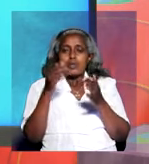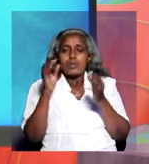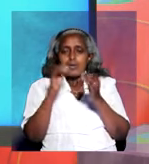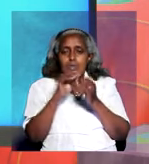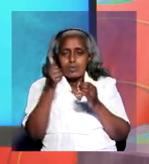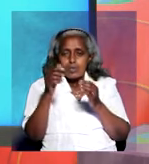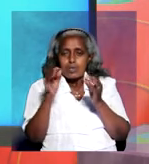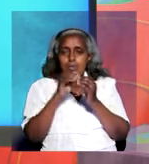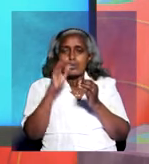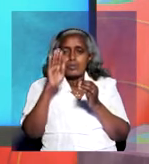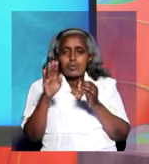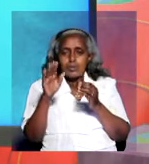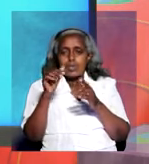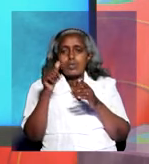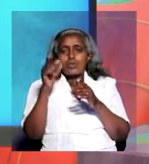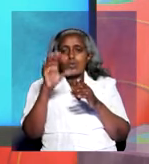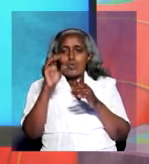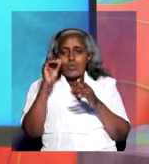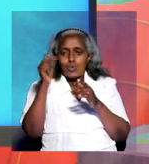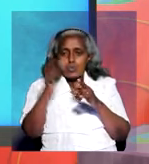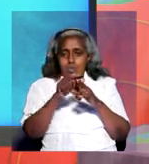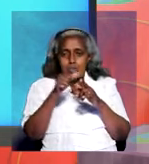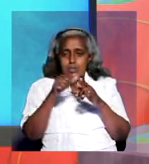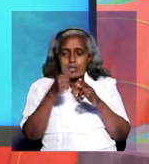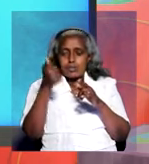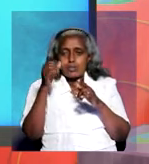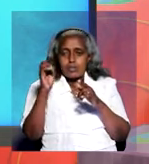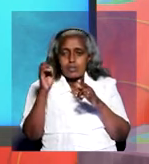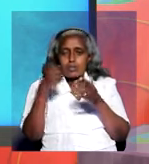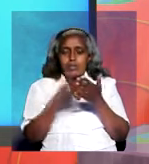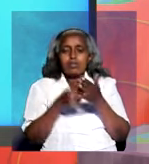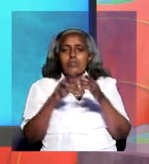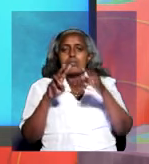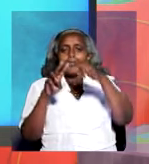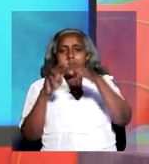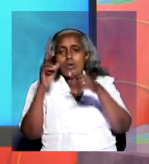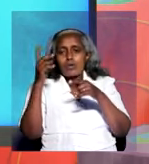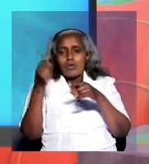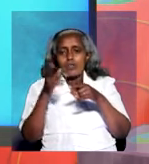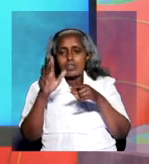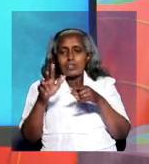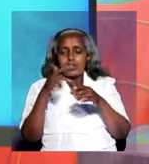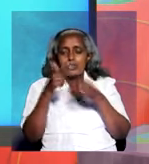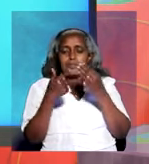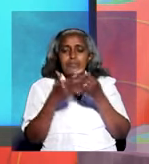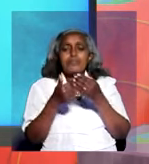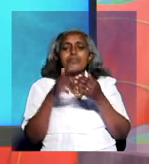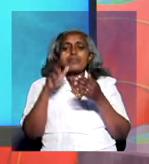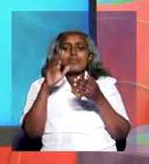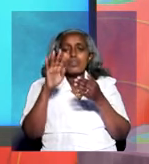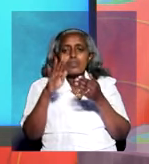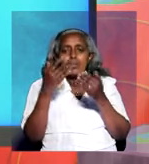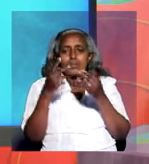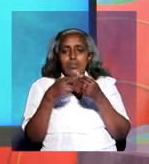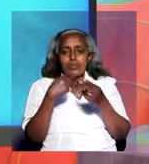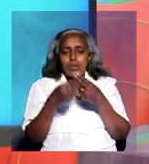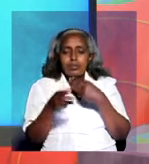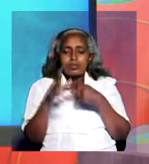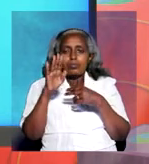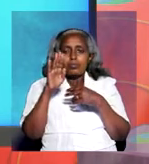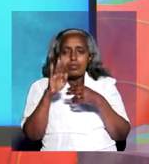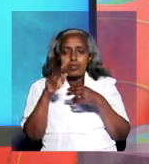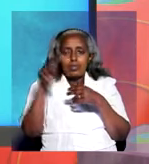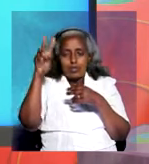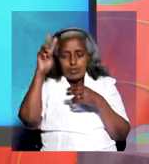cos the angle between a and b is it is pi over 3, plus 4 times b dot b is this magnitude of